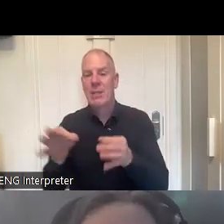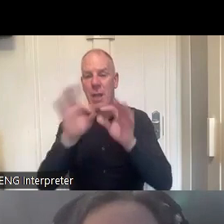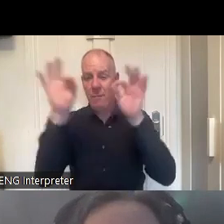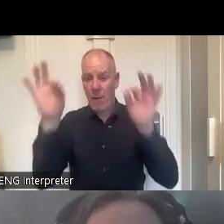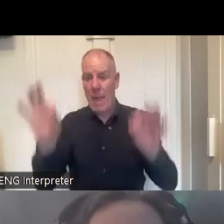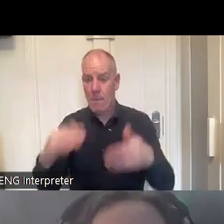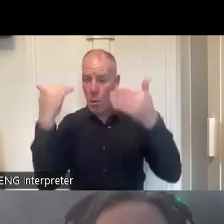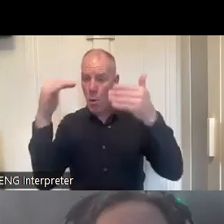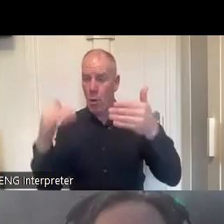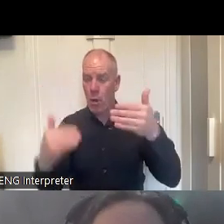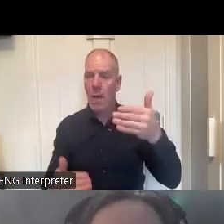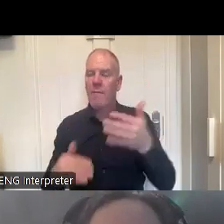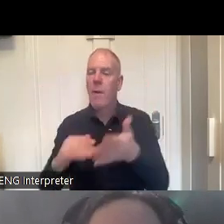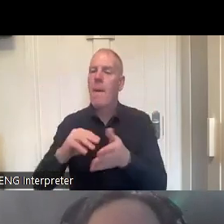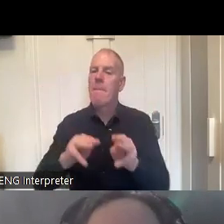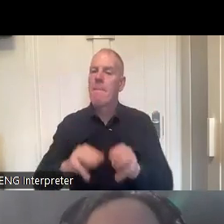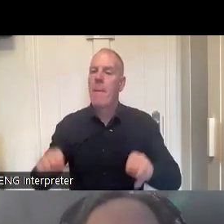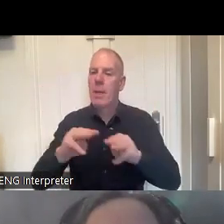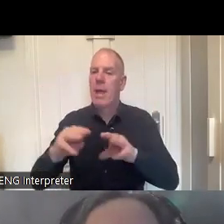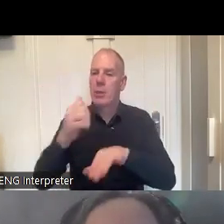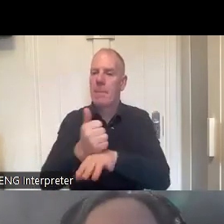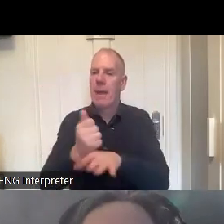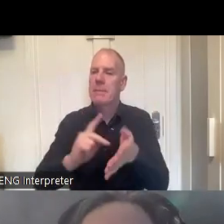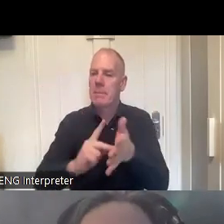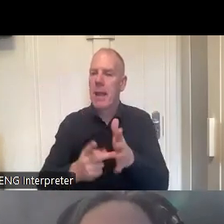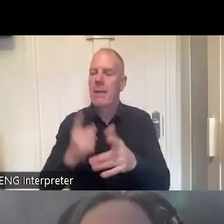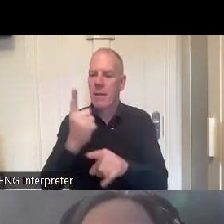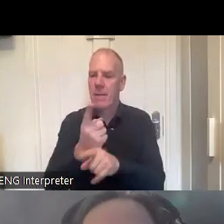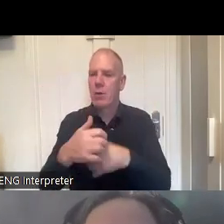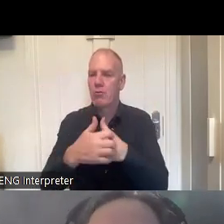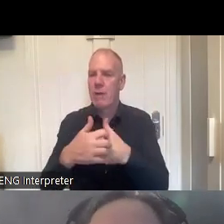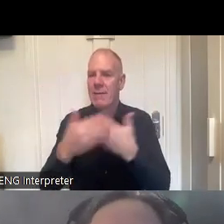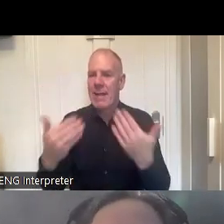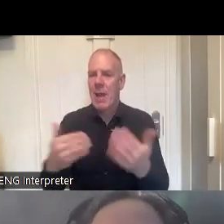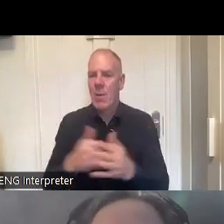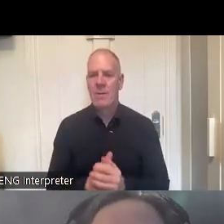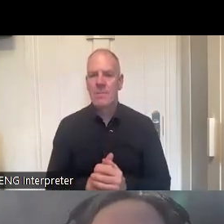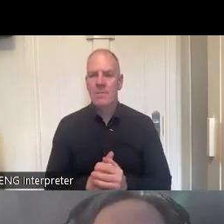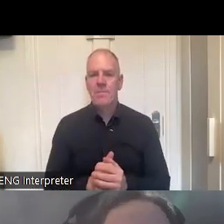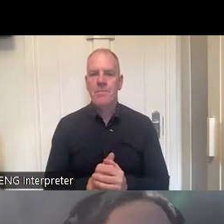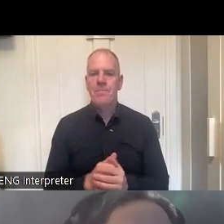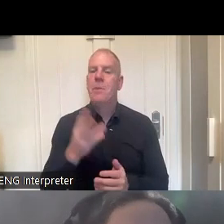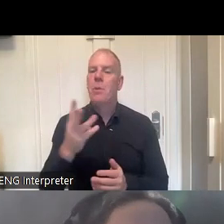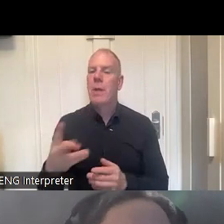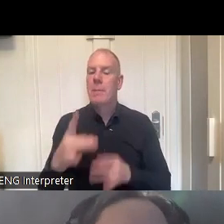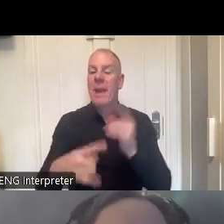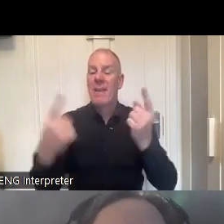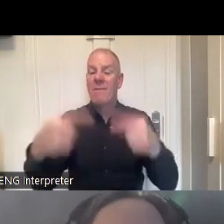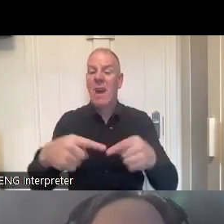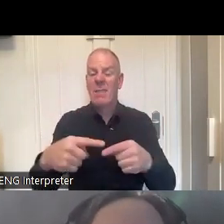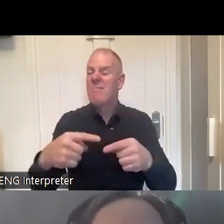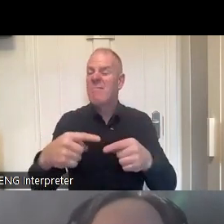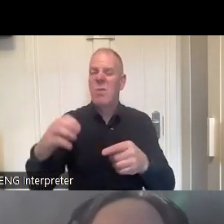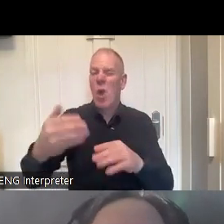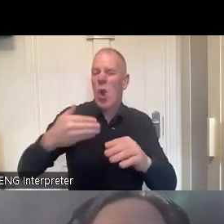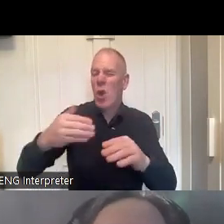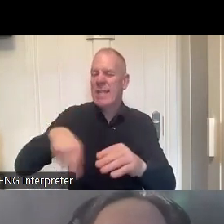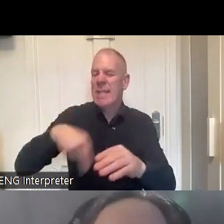for population-based planning, which is currently in draft. It'll be finalised sometime early next year.